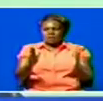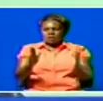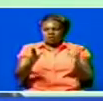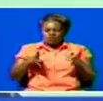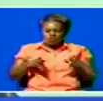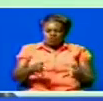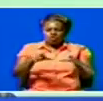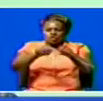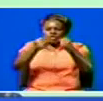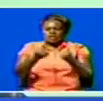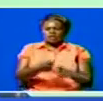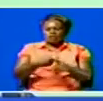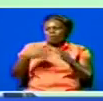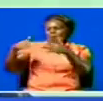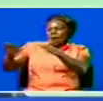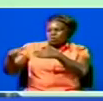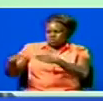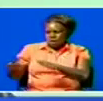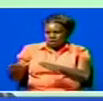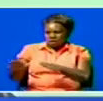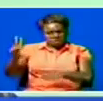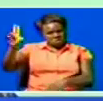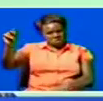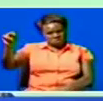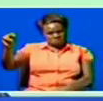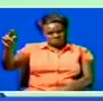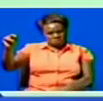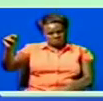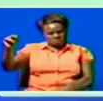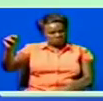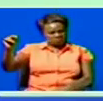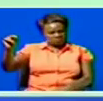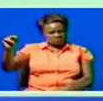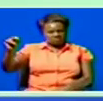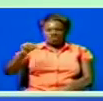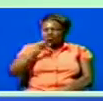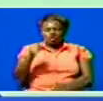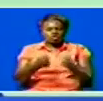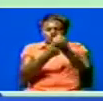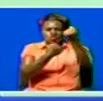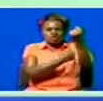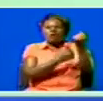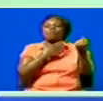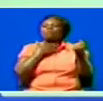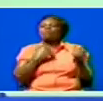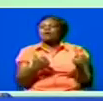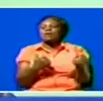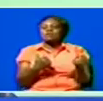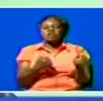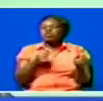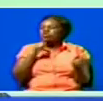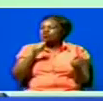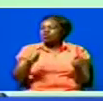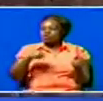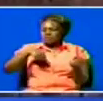imposed system from outside. No. That's not what the donors wanted. That's certainly not